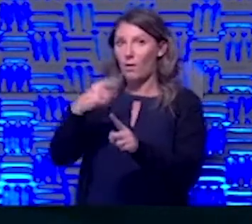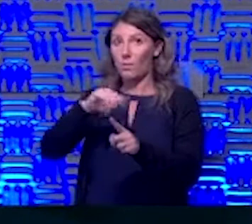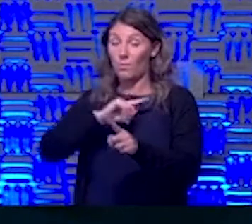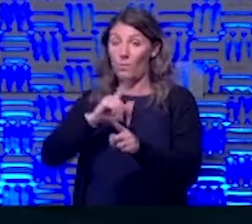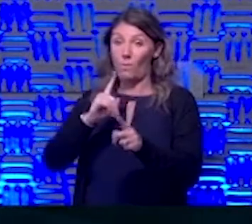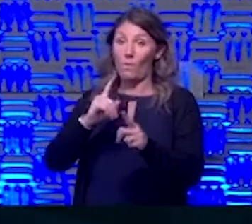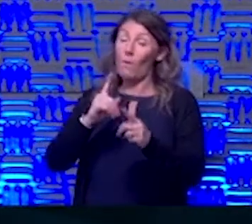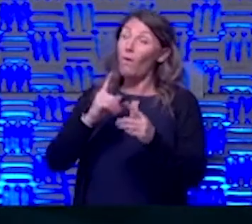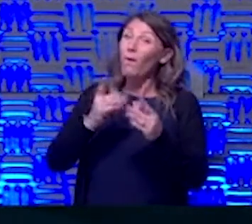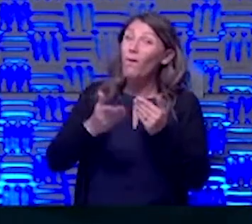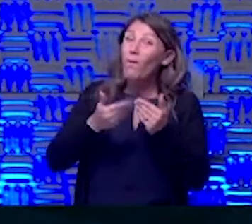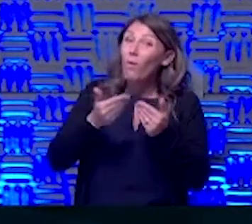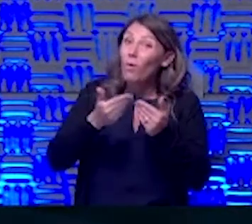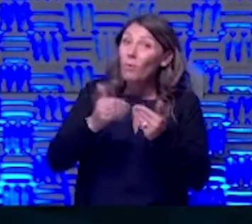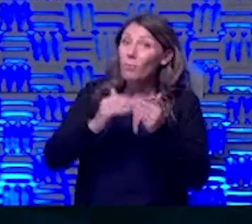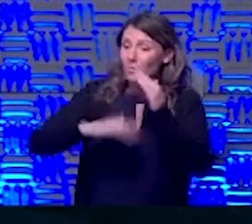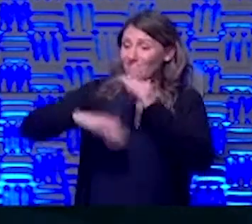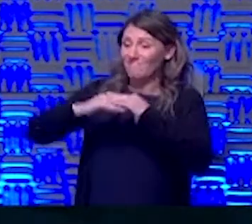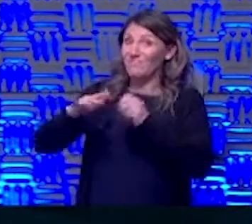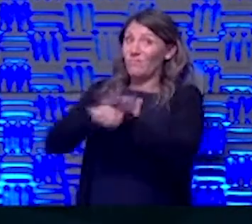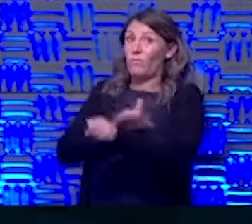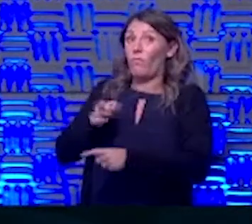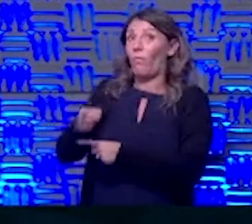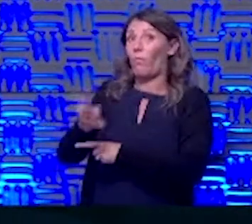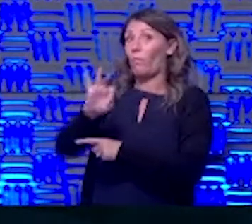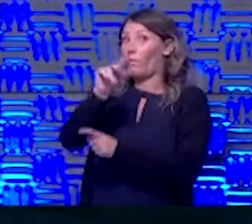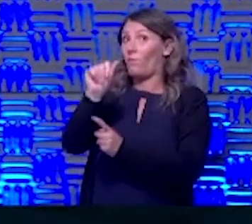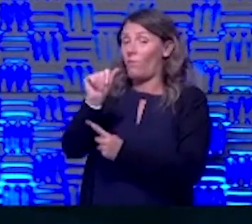there. So there's certainly some